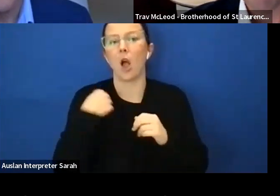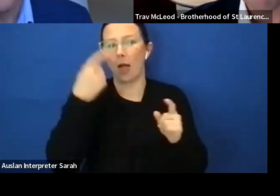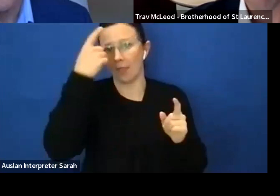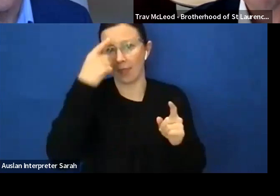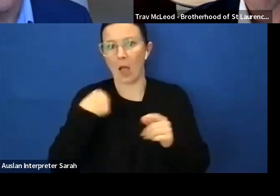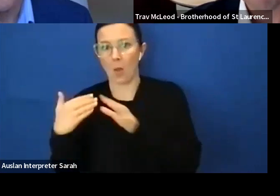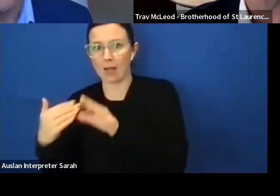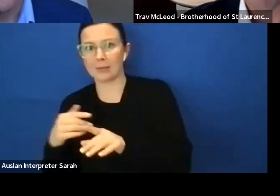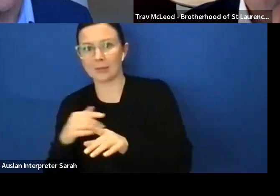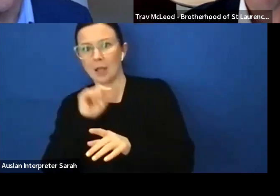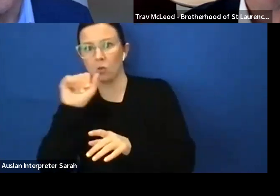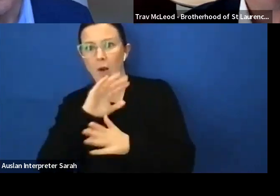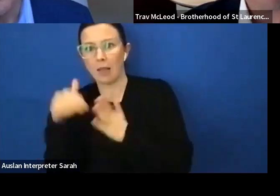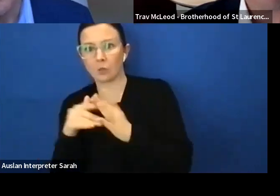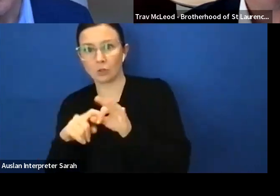order.